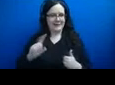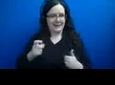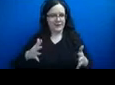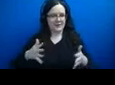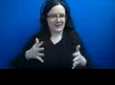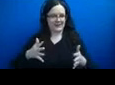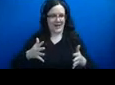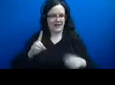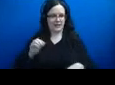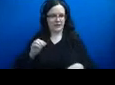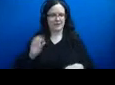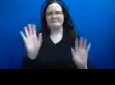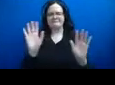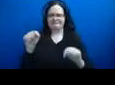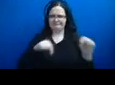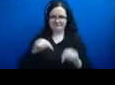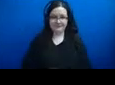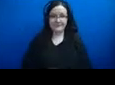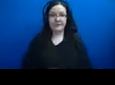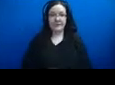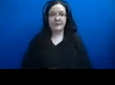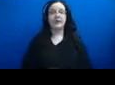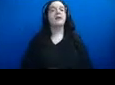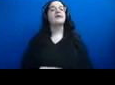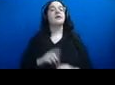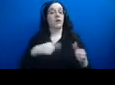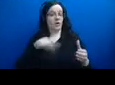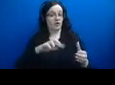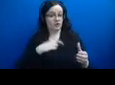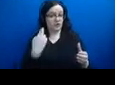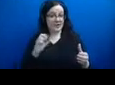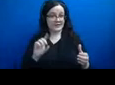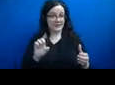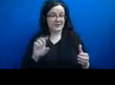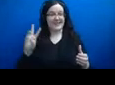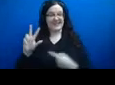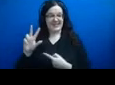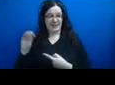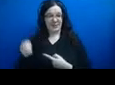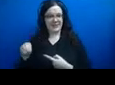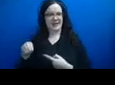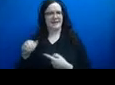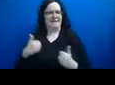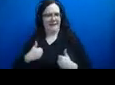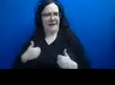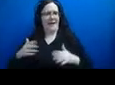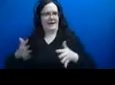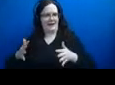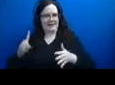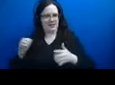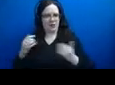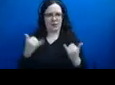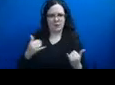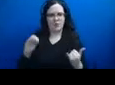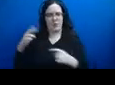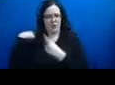disorder, 63% of those who were at risk for suicide had lifetime or current anxiety disorder, and again, an elevated risk